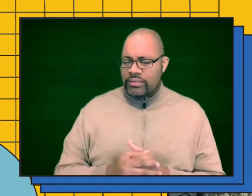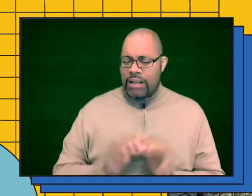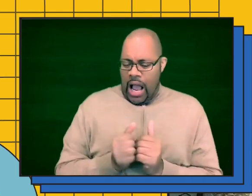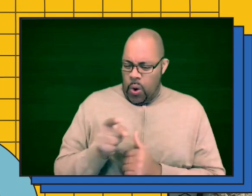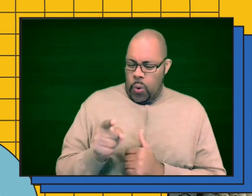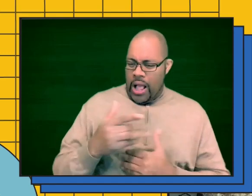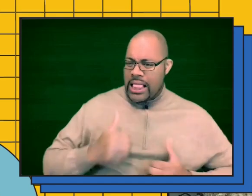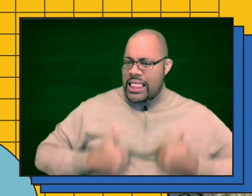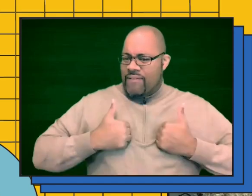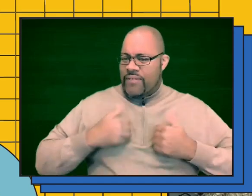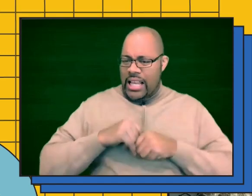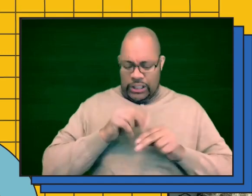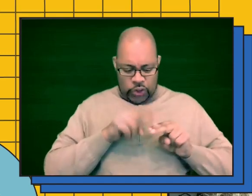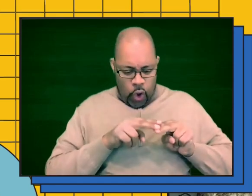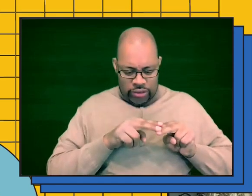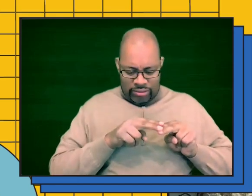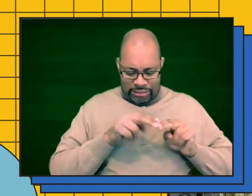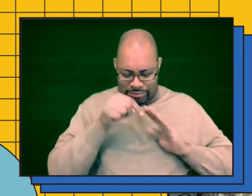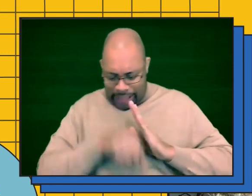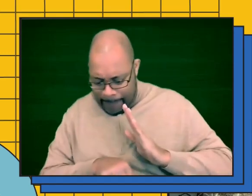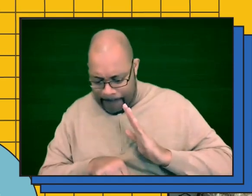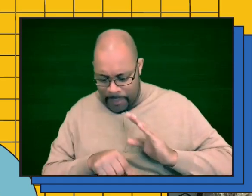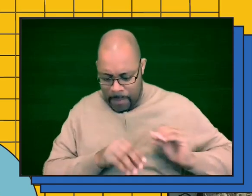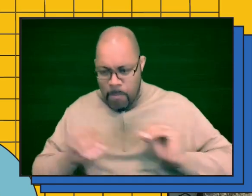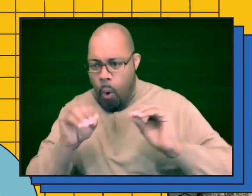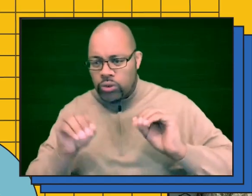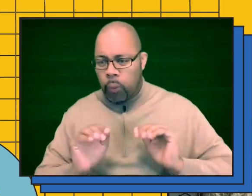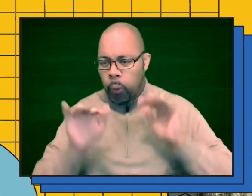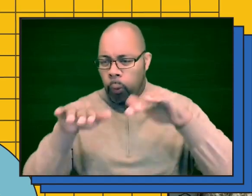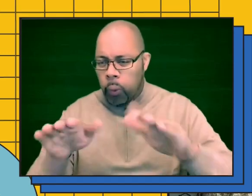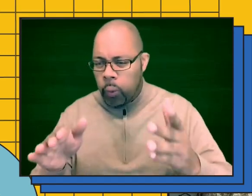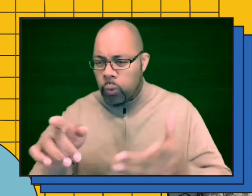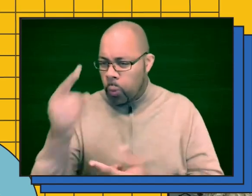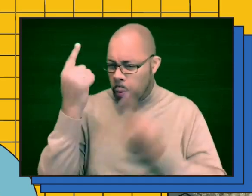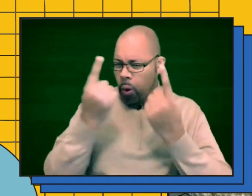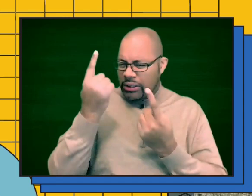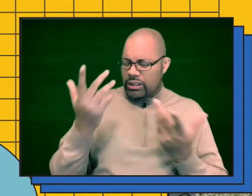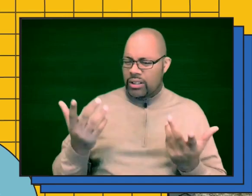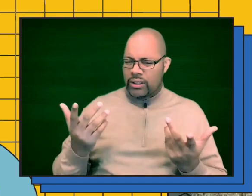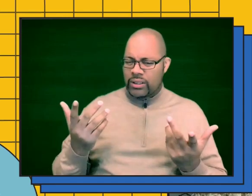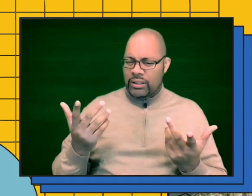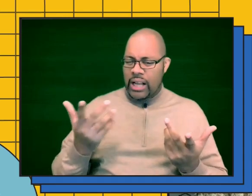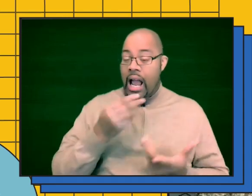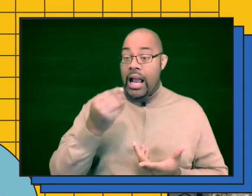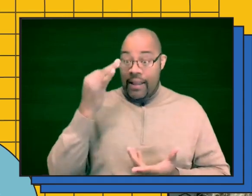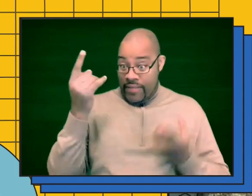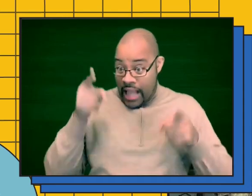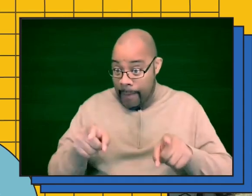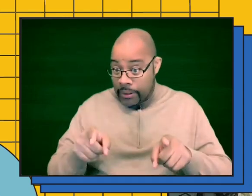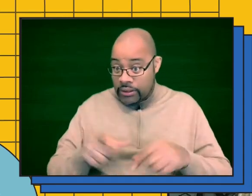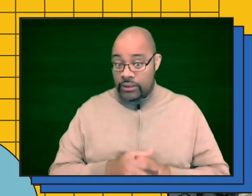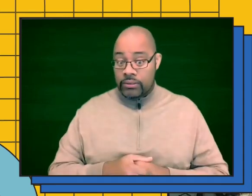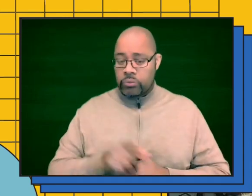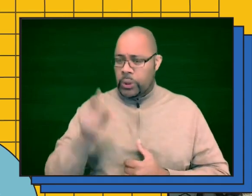it, how do they live in salt and depth and motion. You very well might wonder. And in